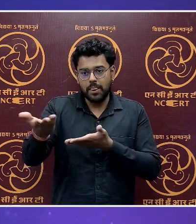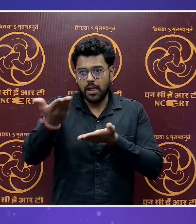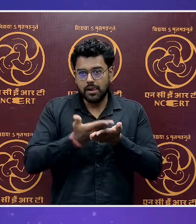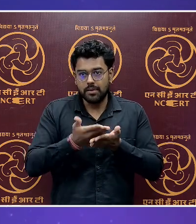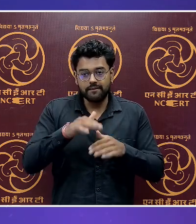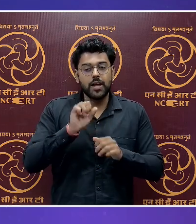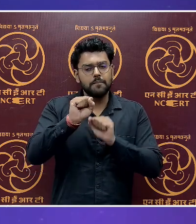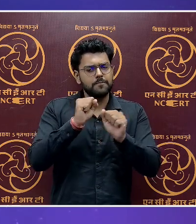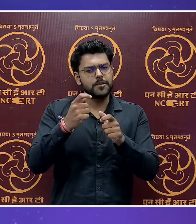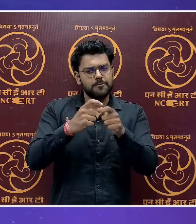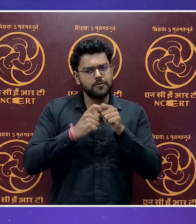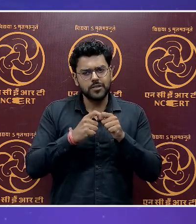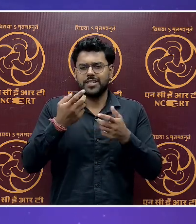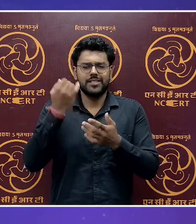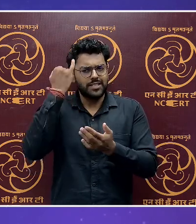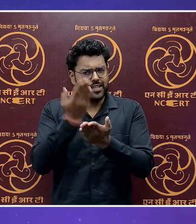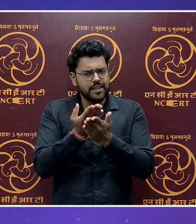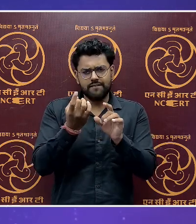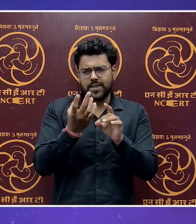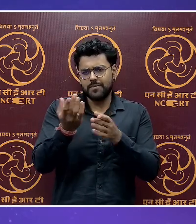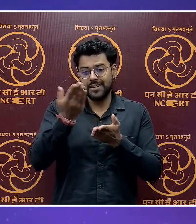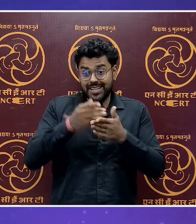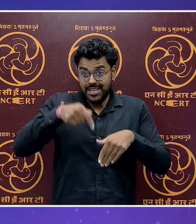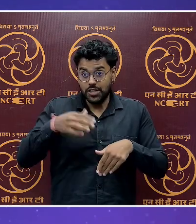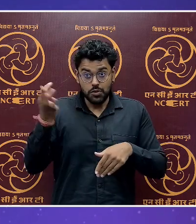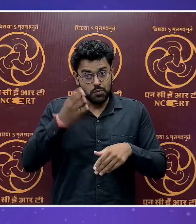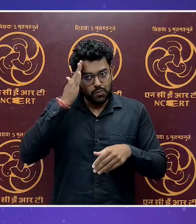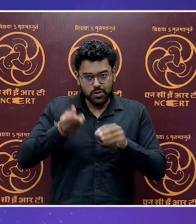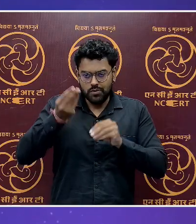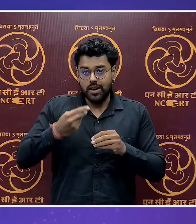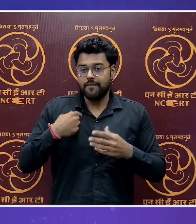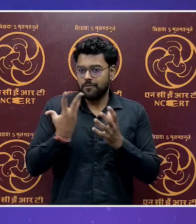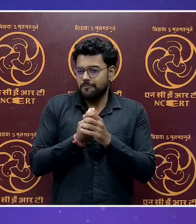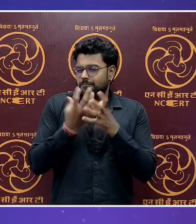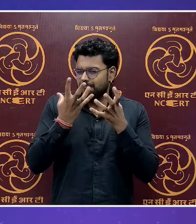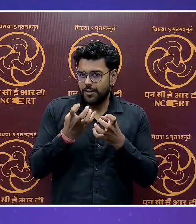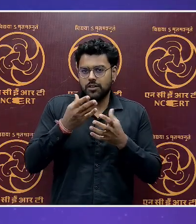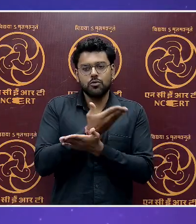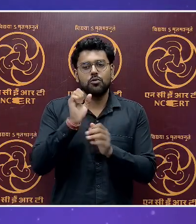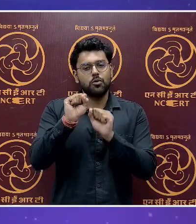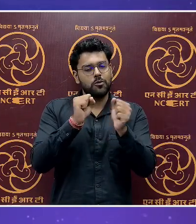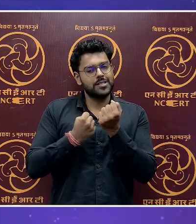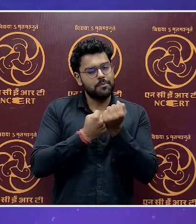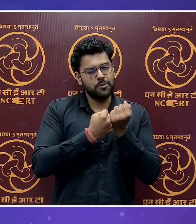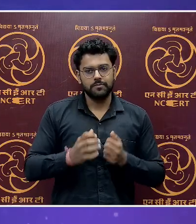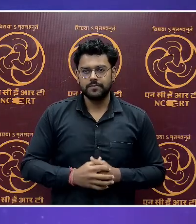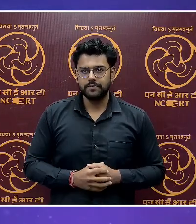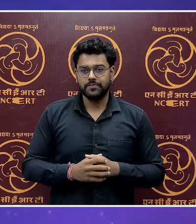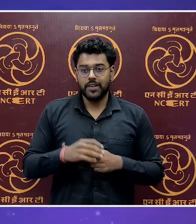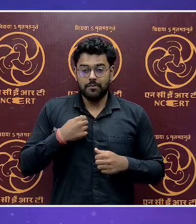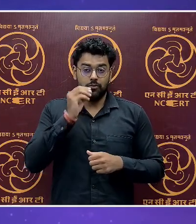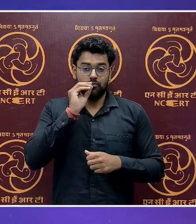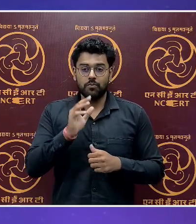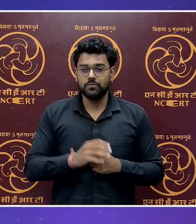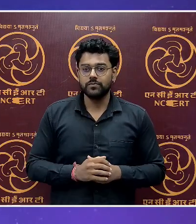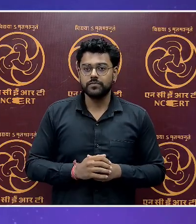share the questions, suggestions and feedback because it's a newer version. We want improvements and we want your support here. So let me tell you